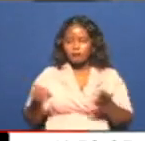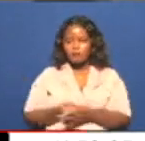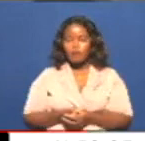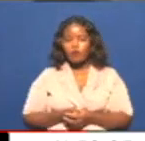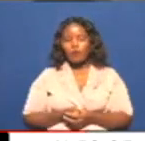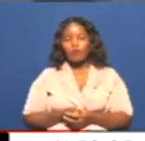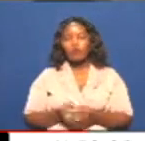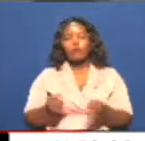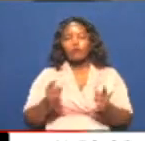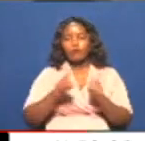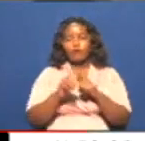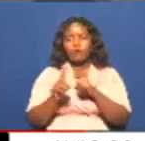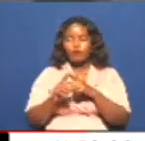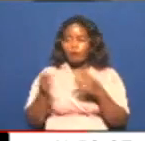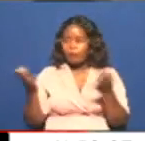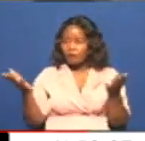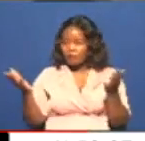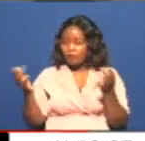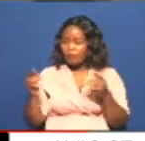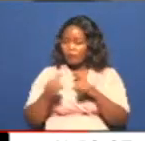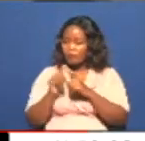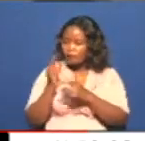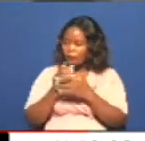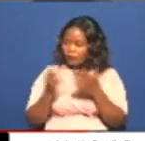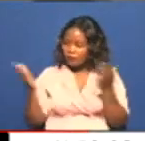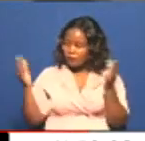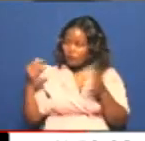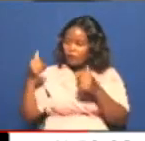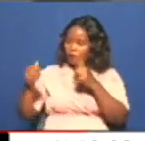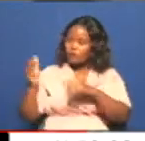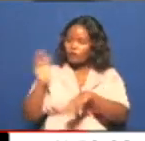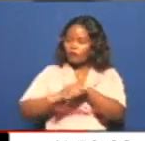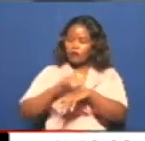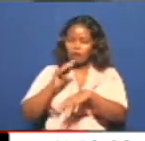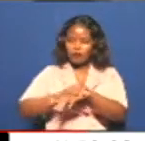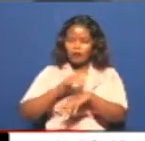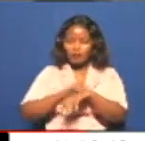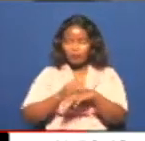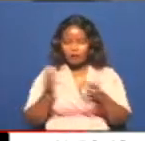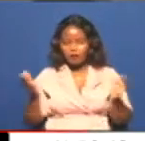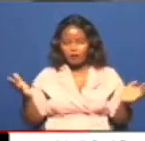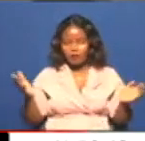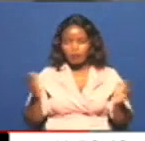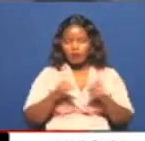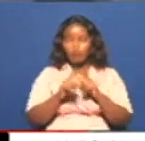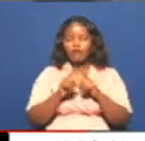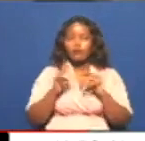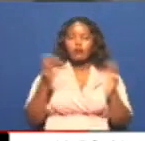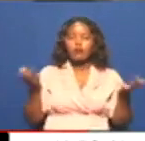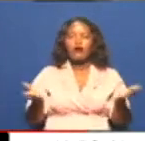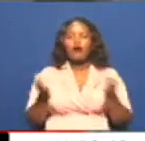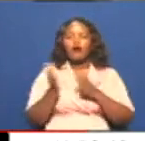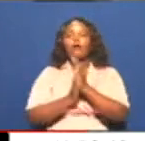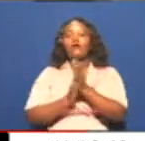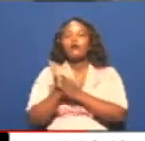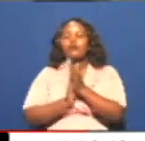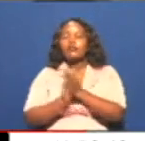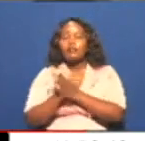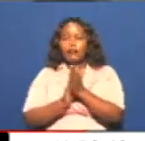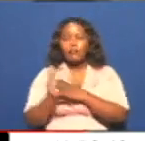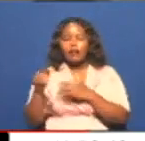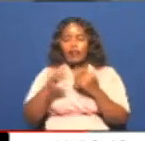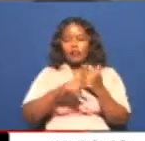know, would also be something that would be good. Maybe, you know, the help in the mobilization, mm. of people to go out and